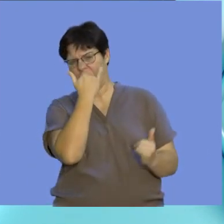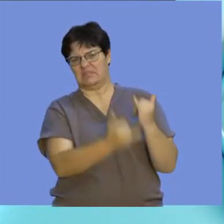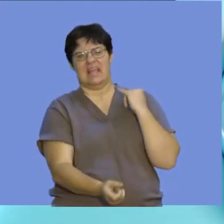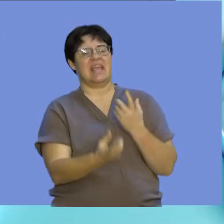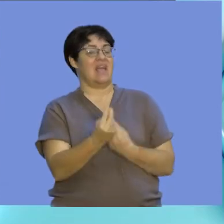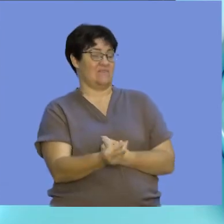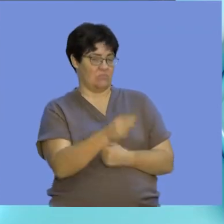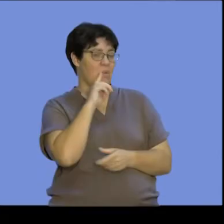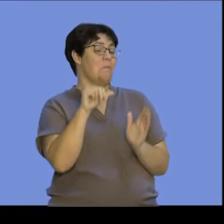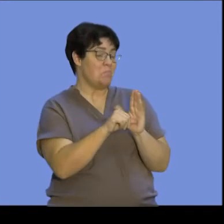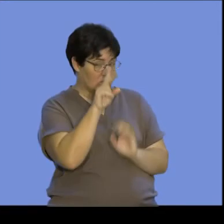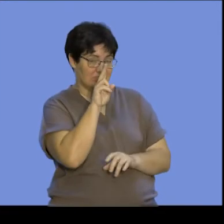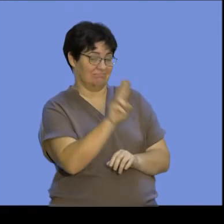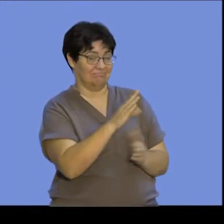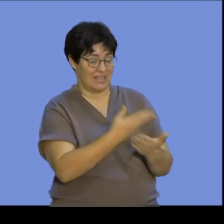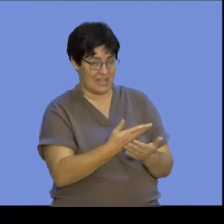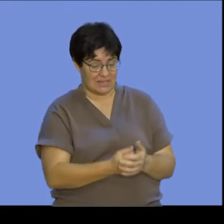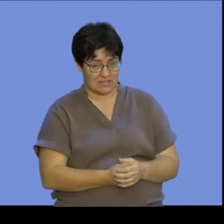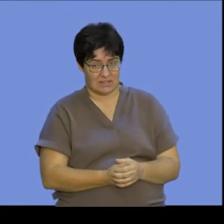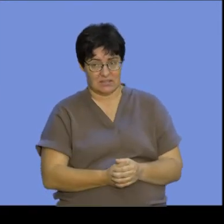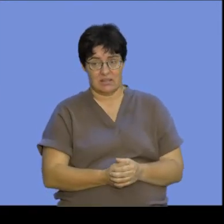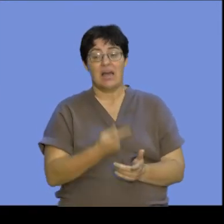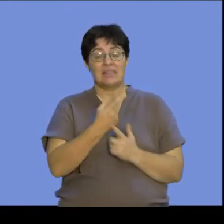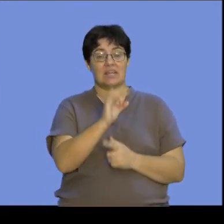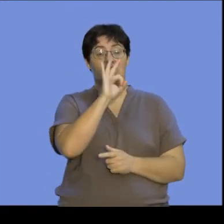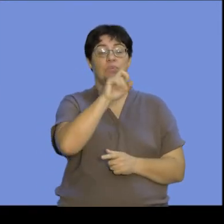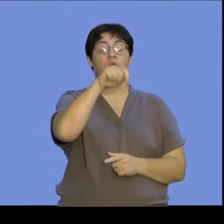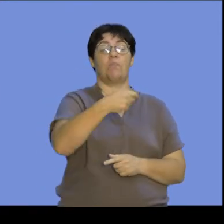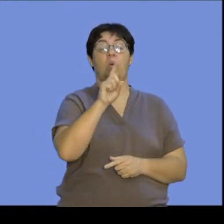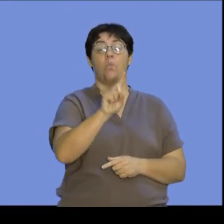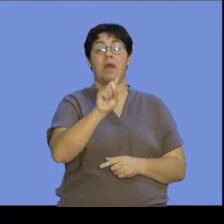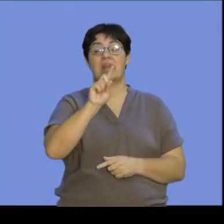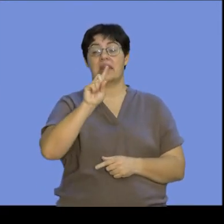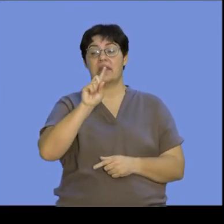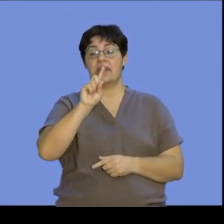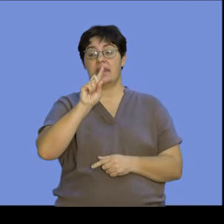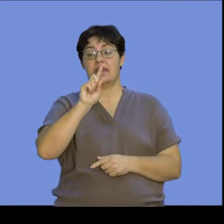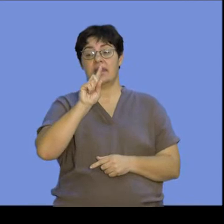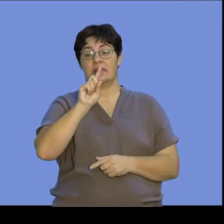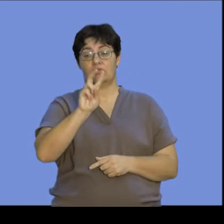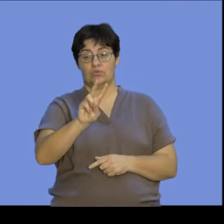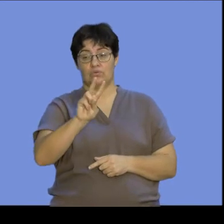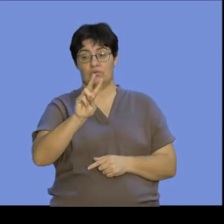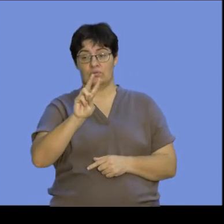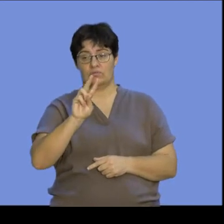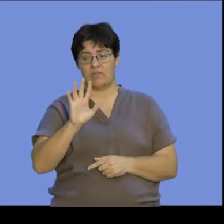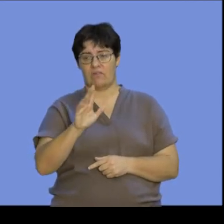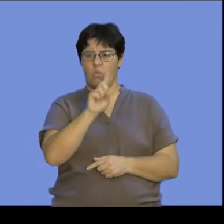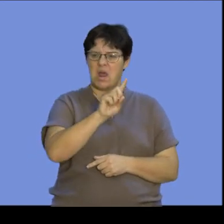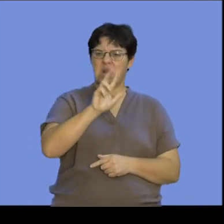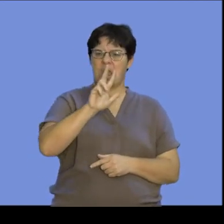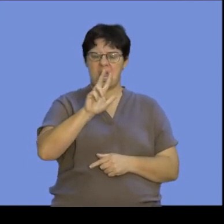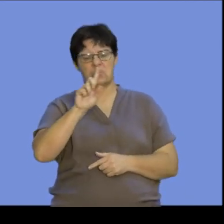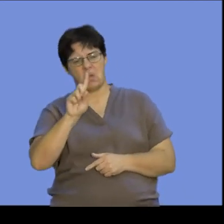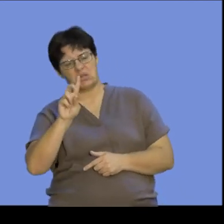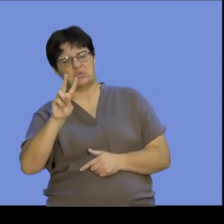you see that. So then it went to 3,1825. So now it's got smaller. Not by much, but it got smaller. We're